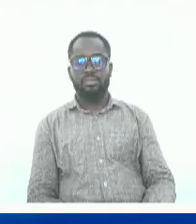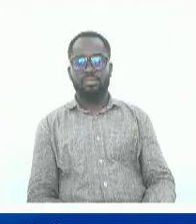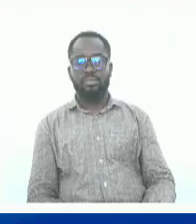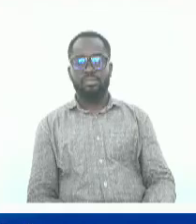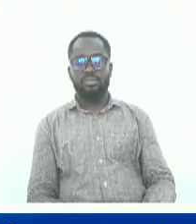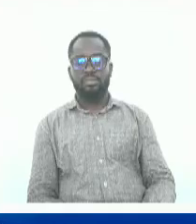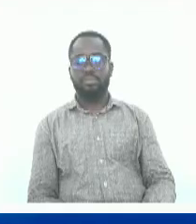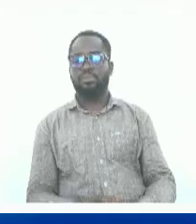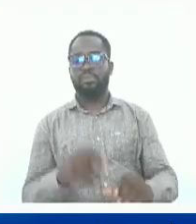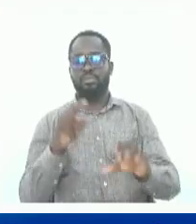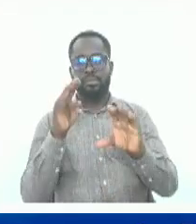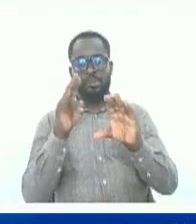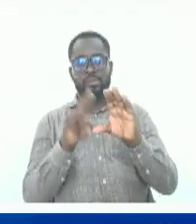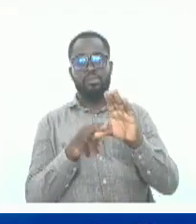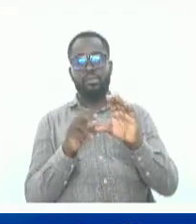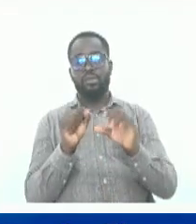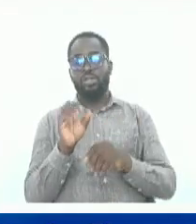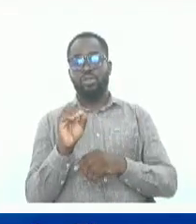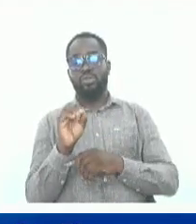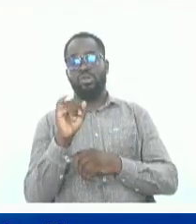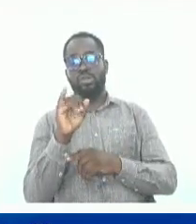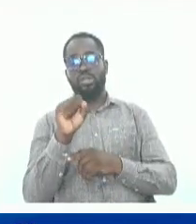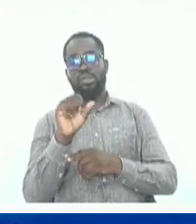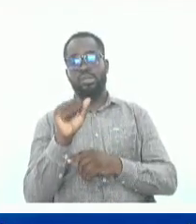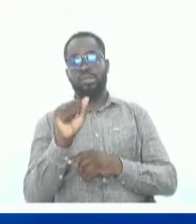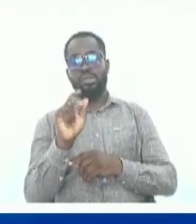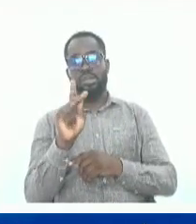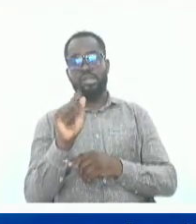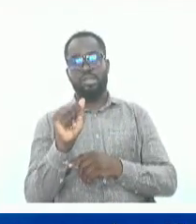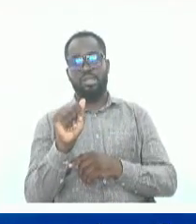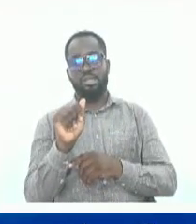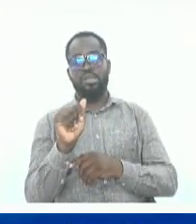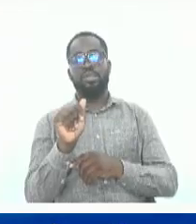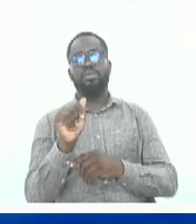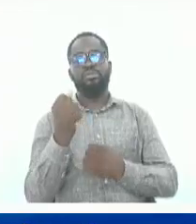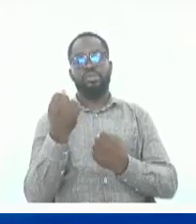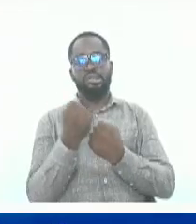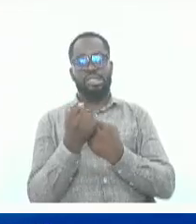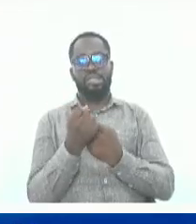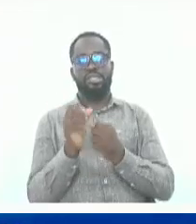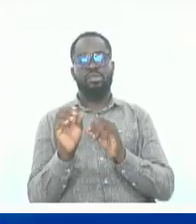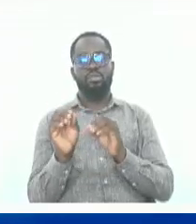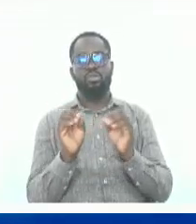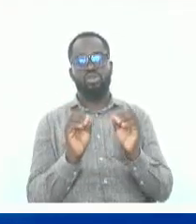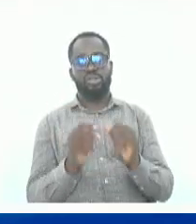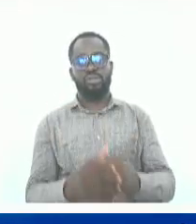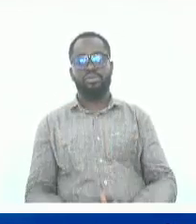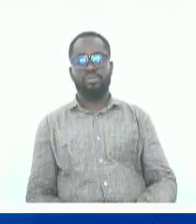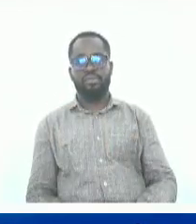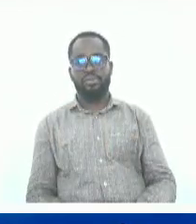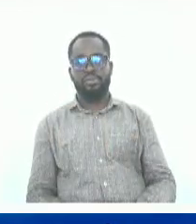Mr. Chair, so Isaka Nafisatu has seconded the motion.